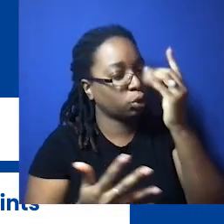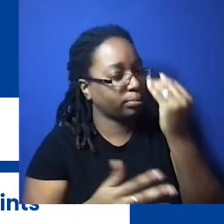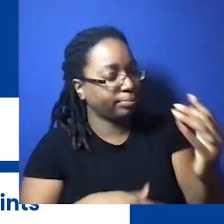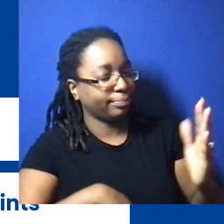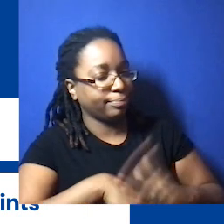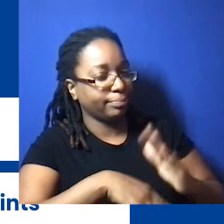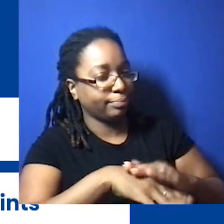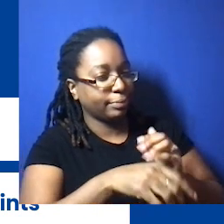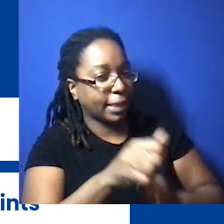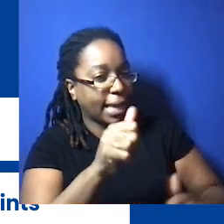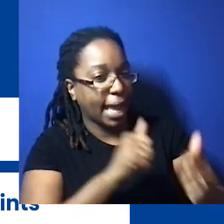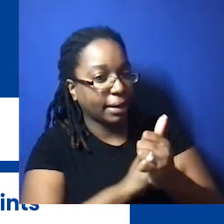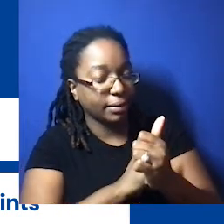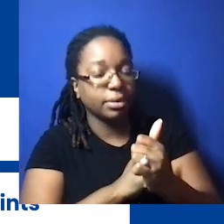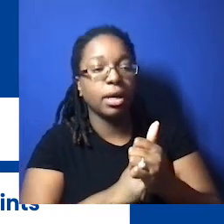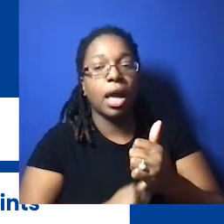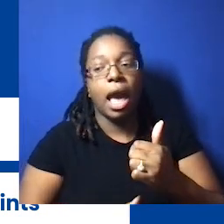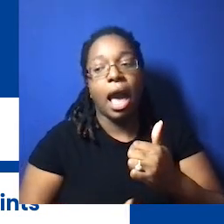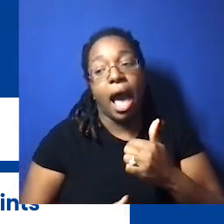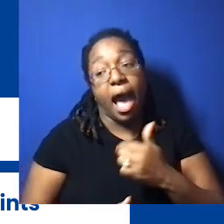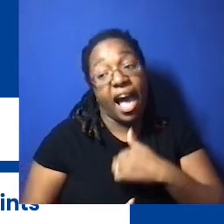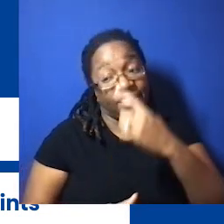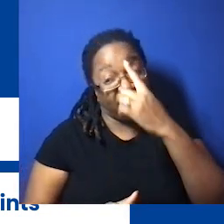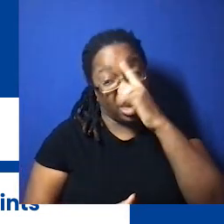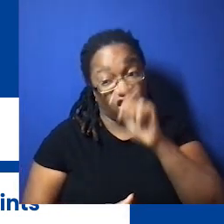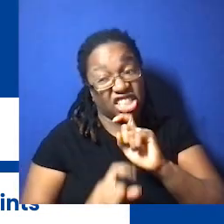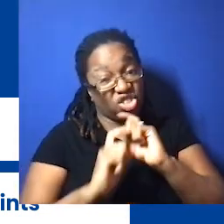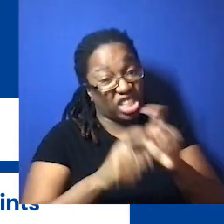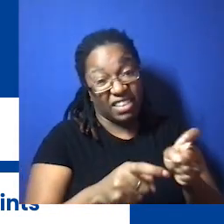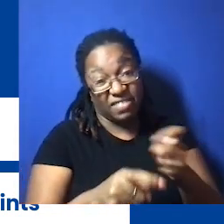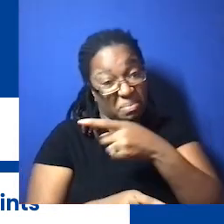would recommend personally providing them with this list as well.